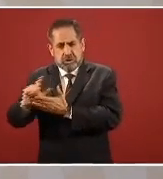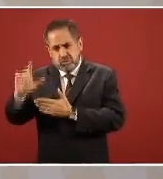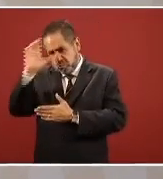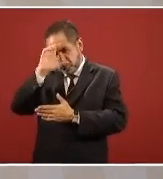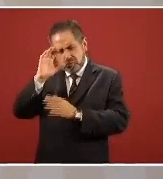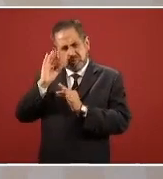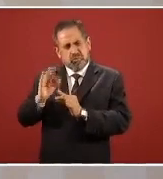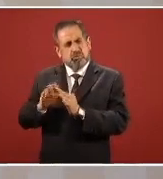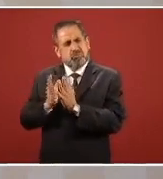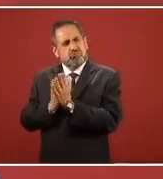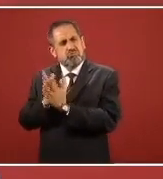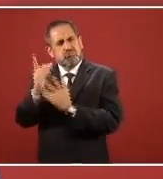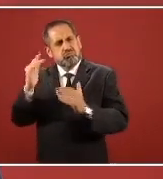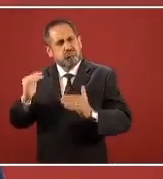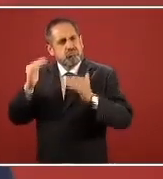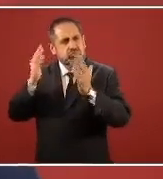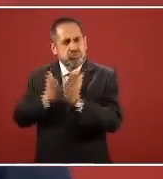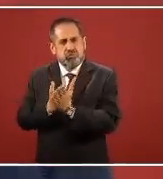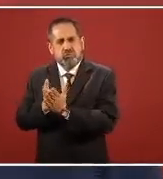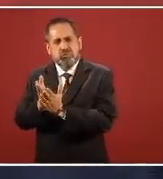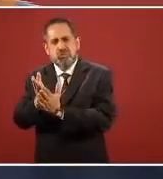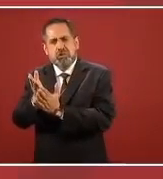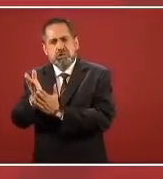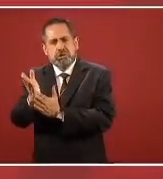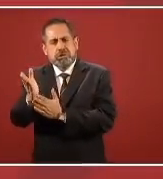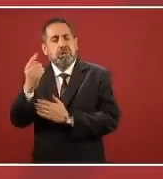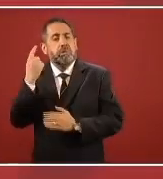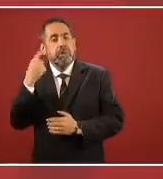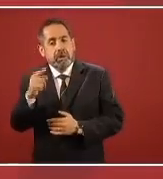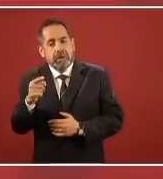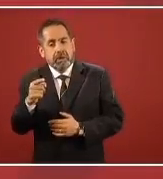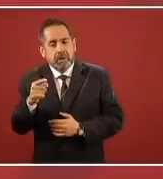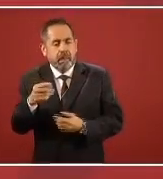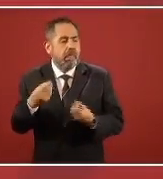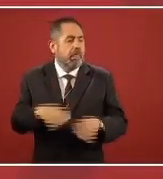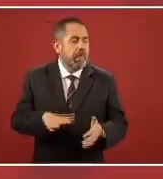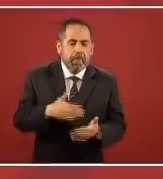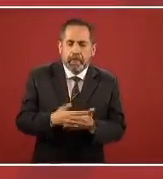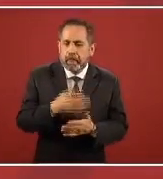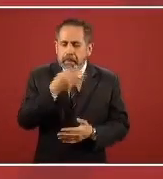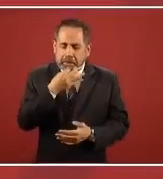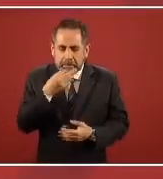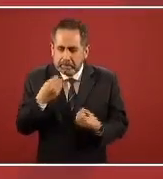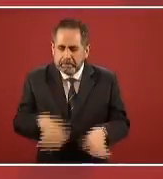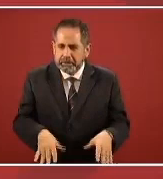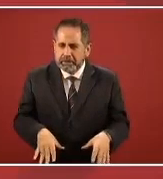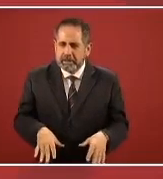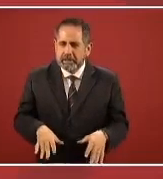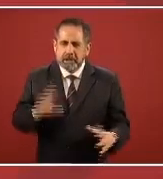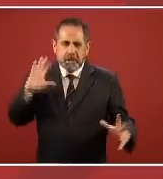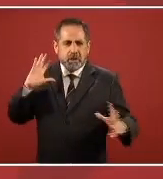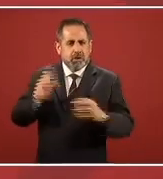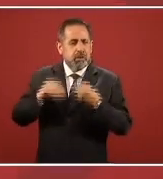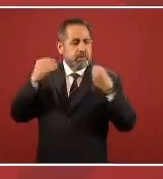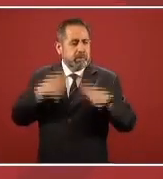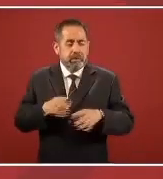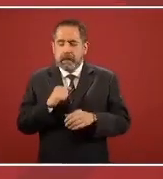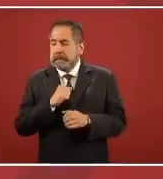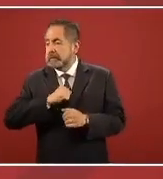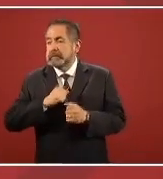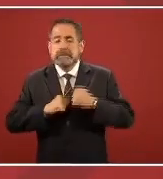to maintain our ideals high, our principles, in order to fall